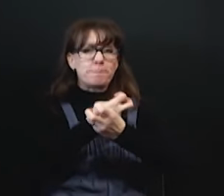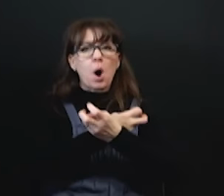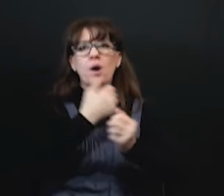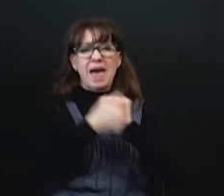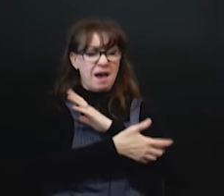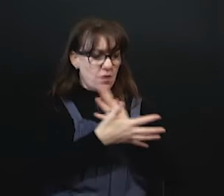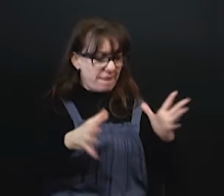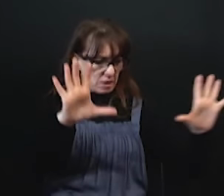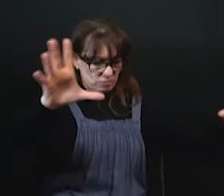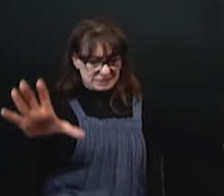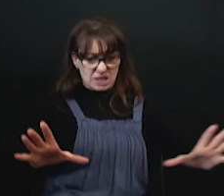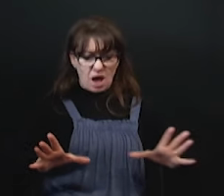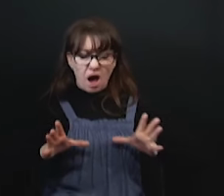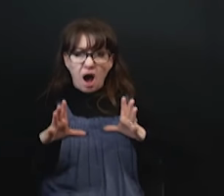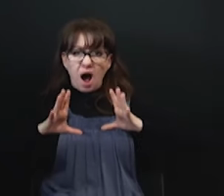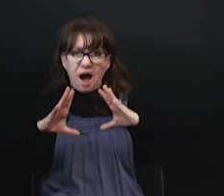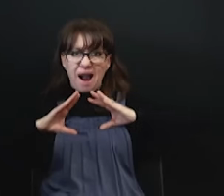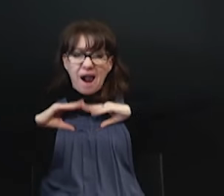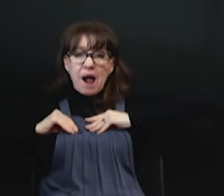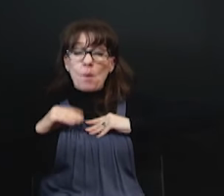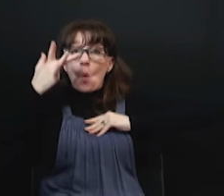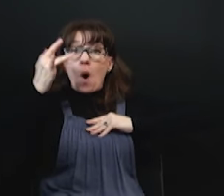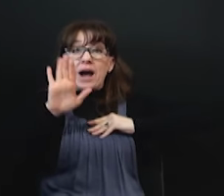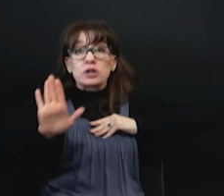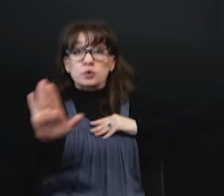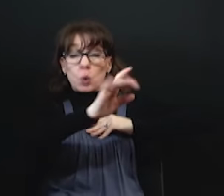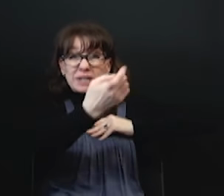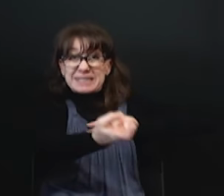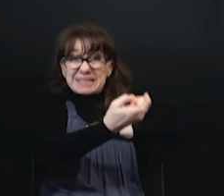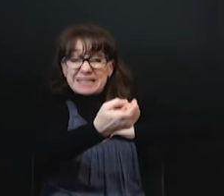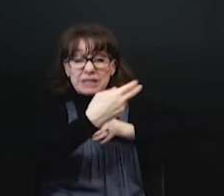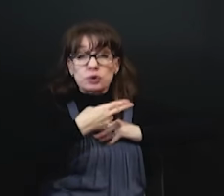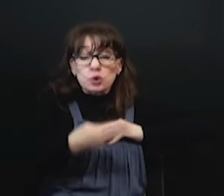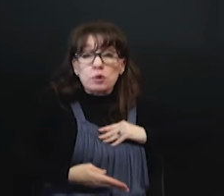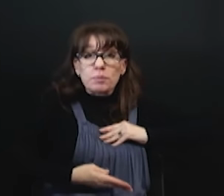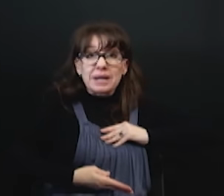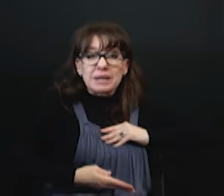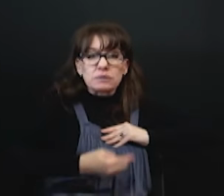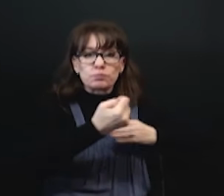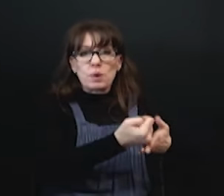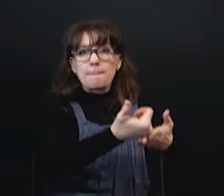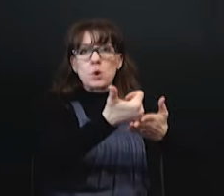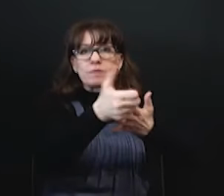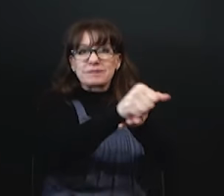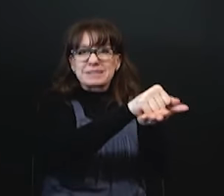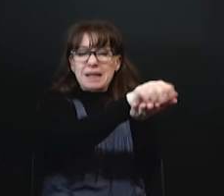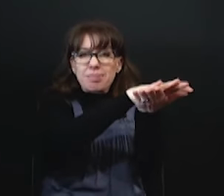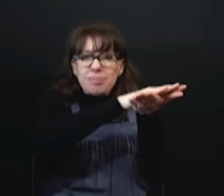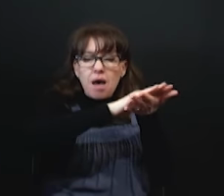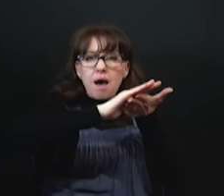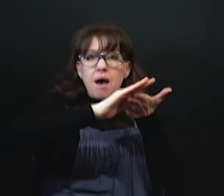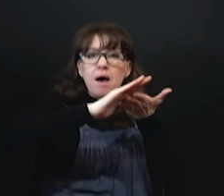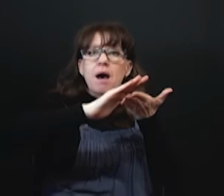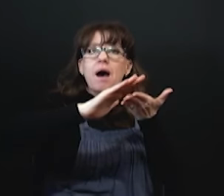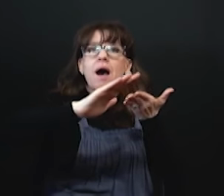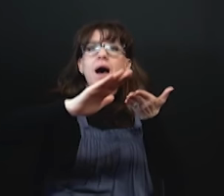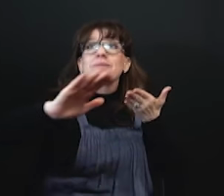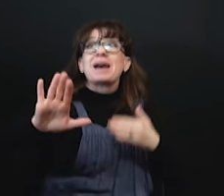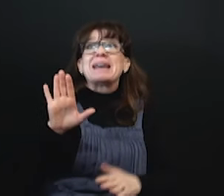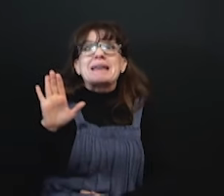and that he would do this so the stain of our sin as human beings, it could be removed, it could be cleansed, it could be purified by